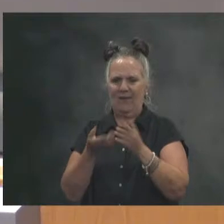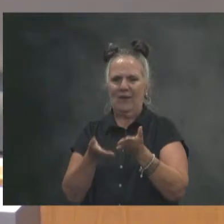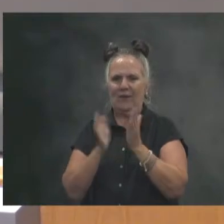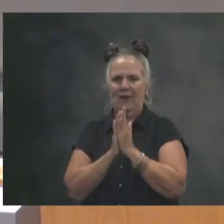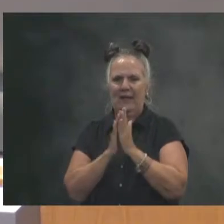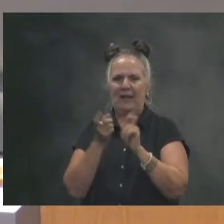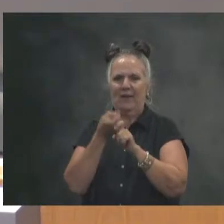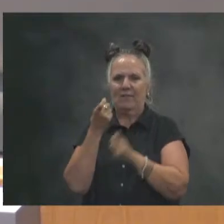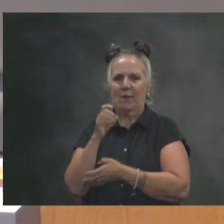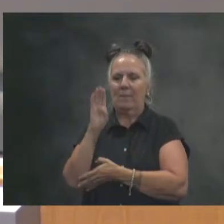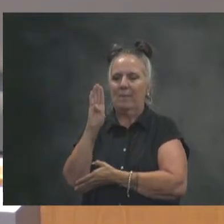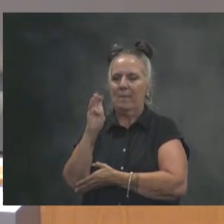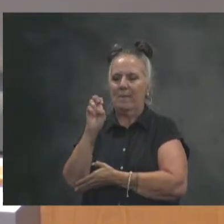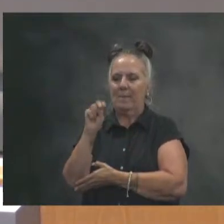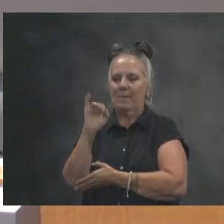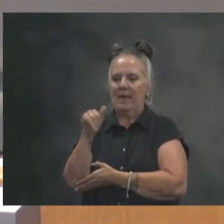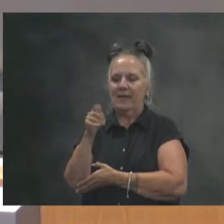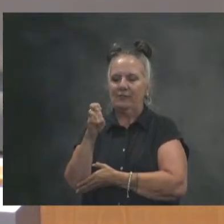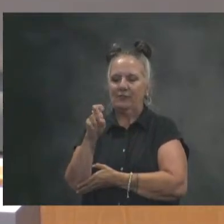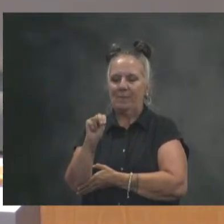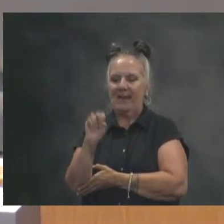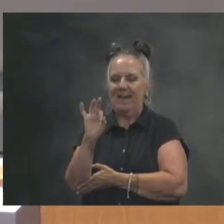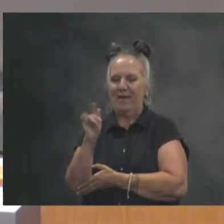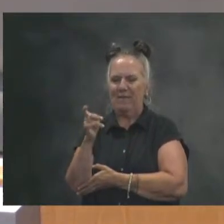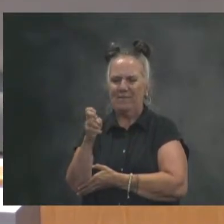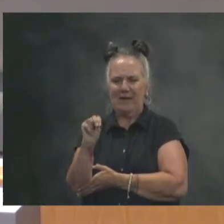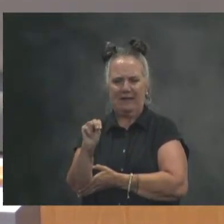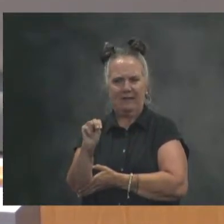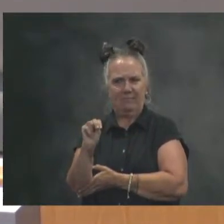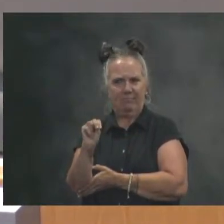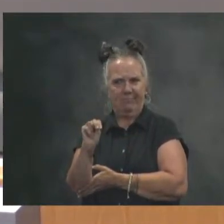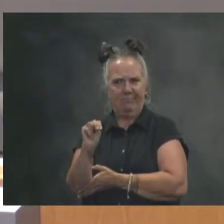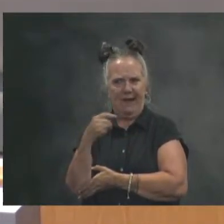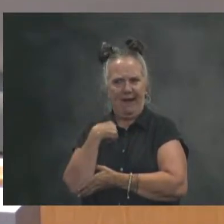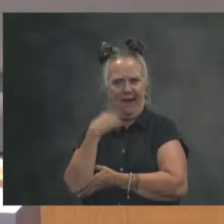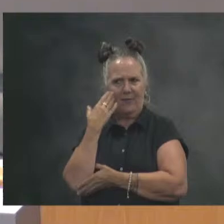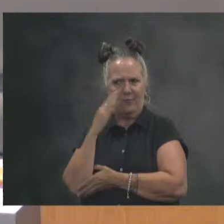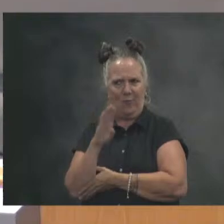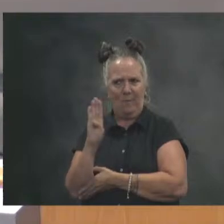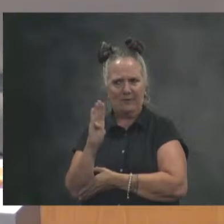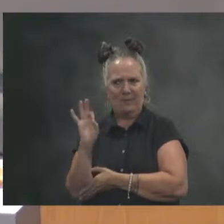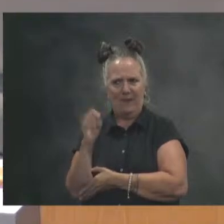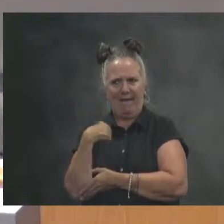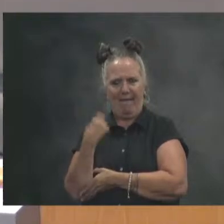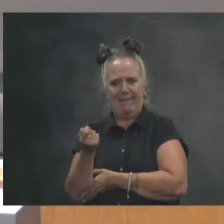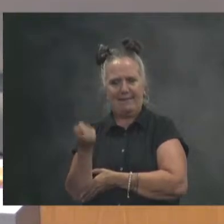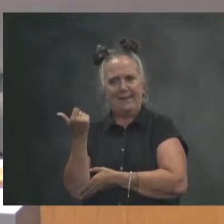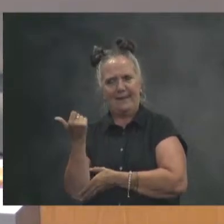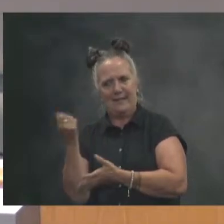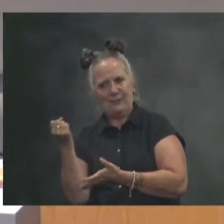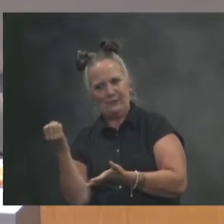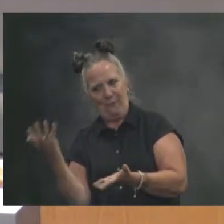Benjamin Franklin. I don't know a Benjamin Franklin, so I deleted it, so.